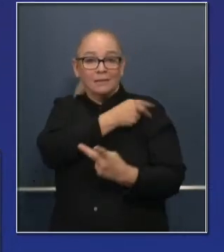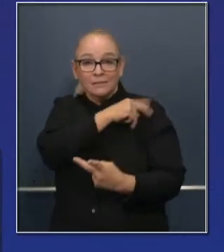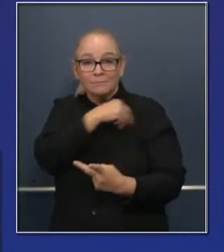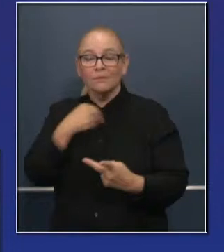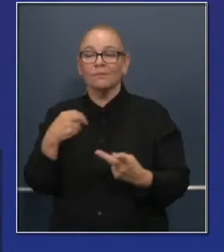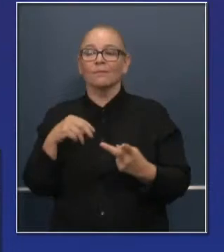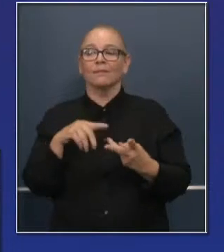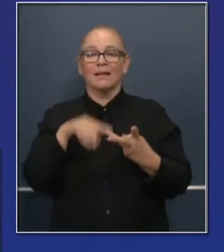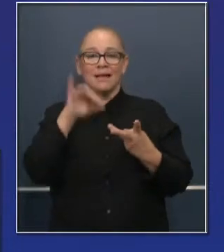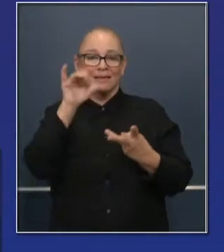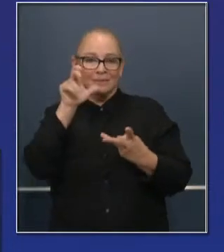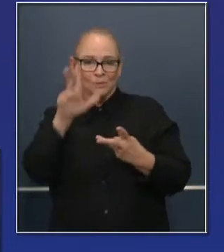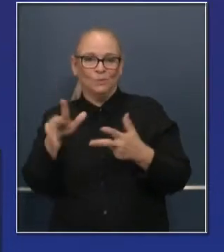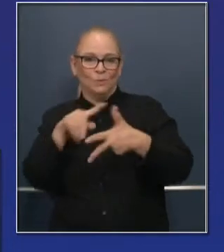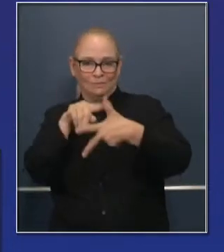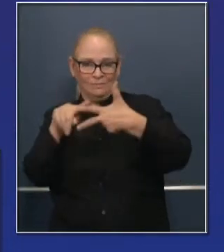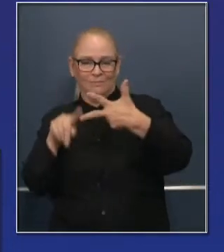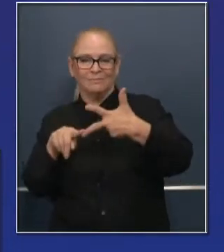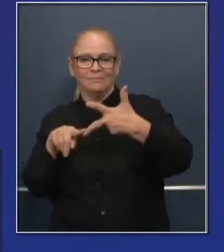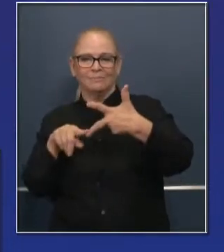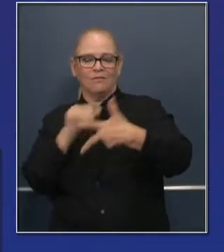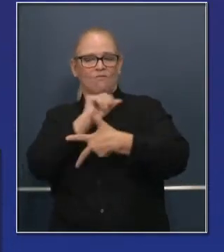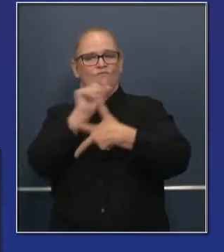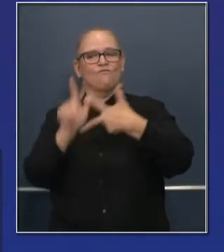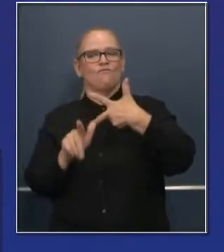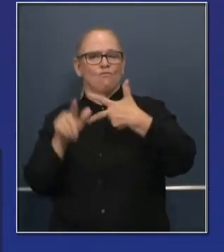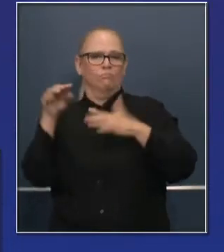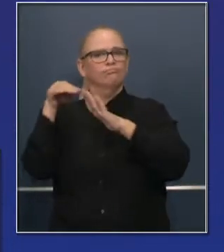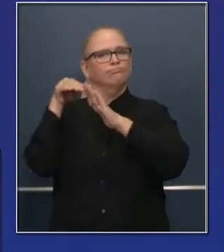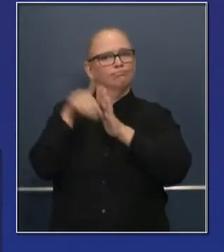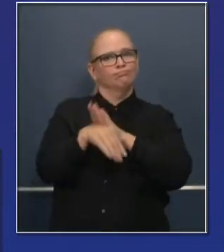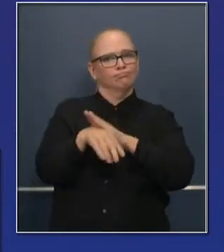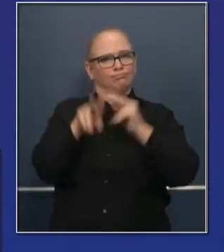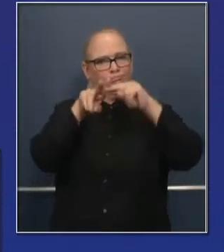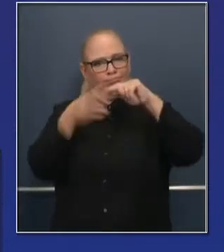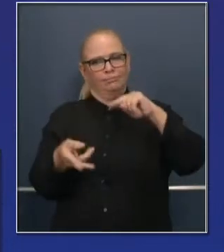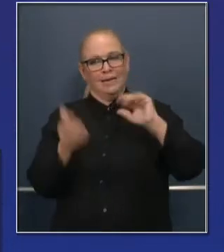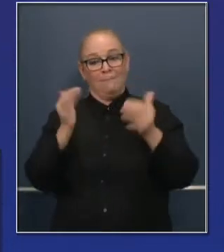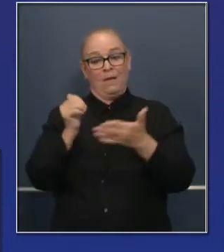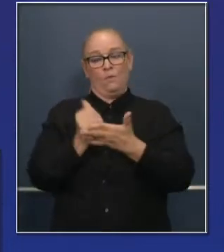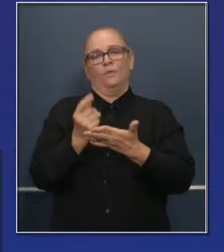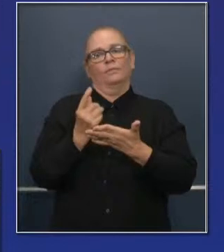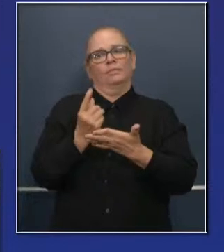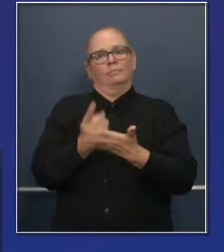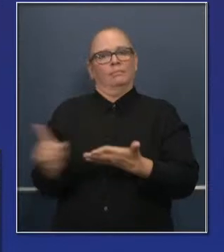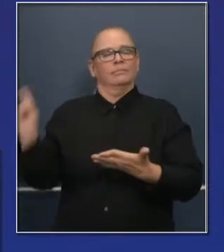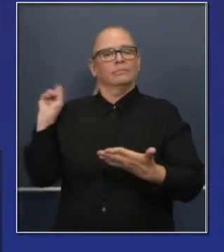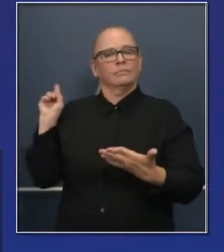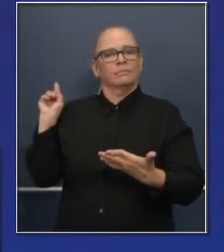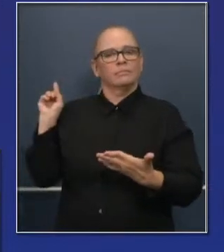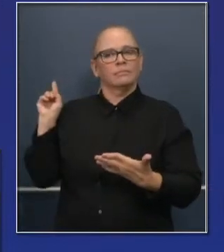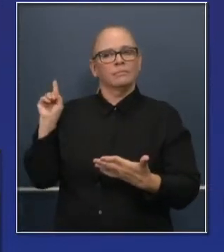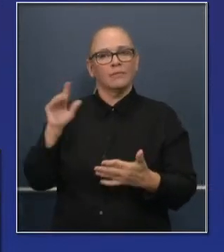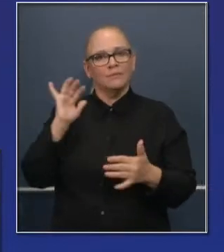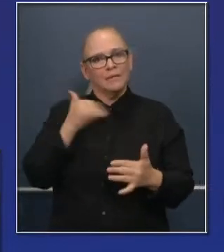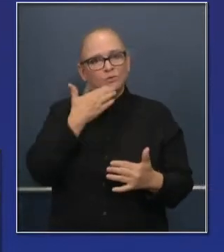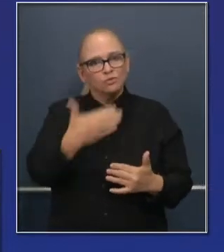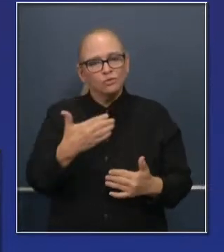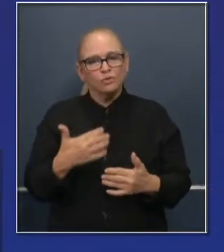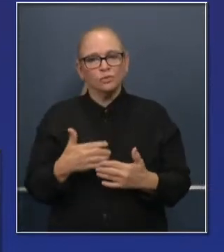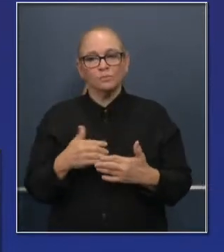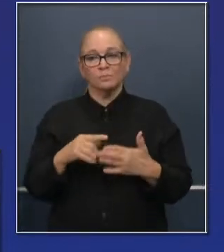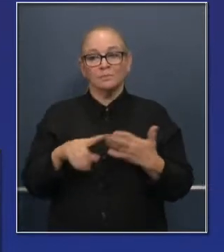showing a decrease from where we were over a week ago. Encouraging signs, but 1 week does not